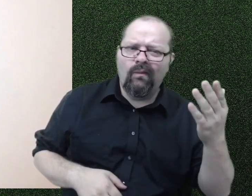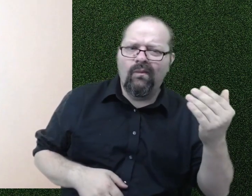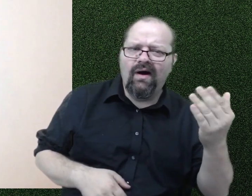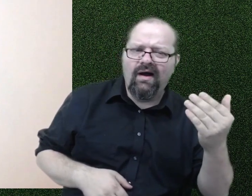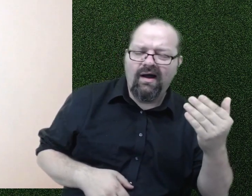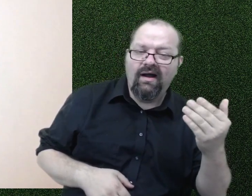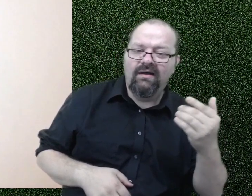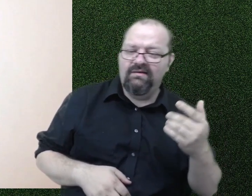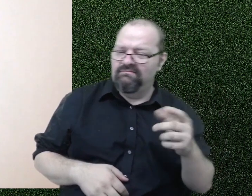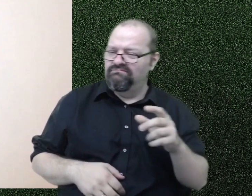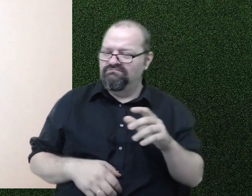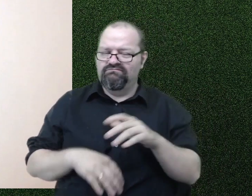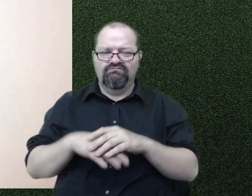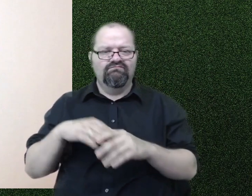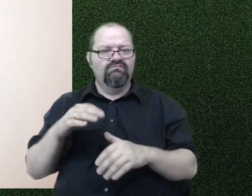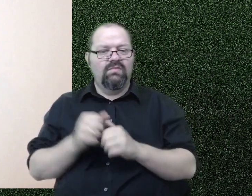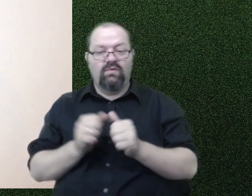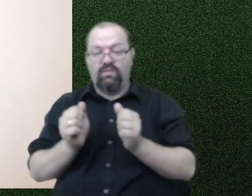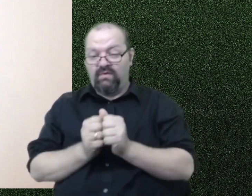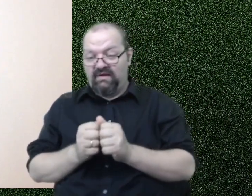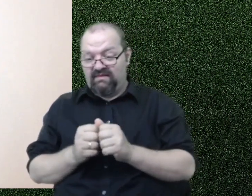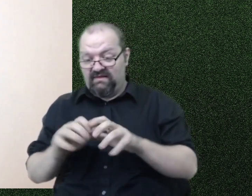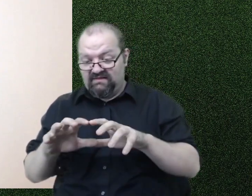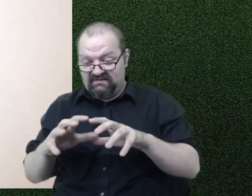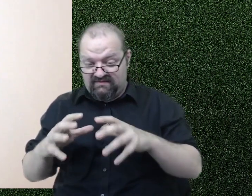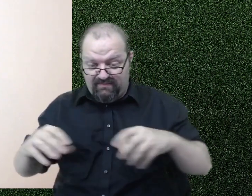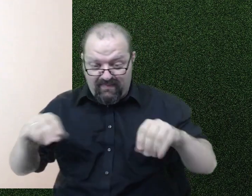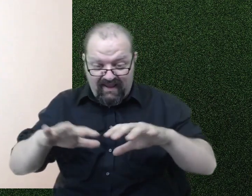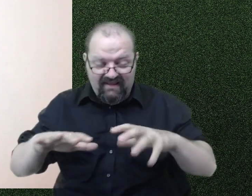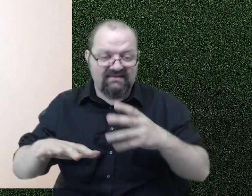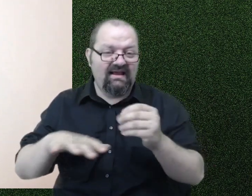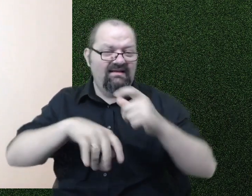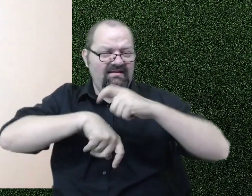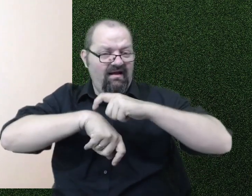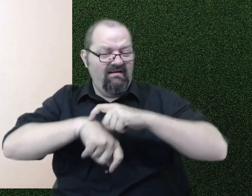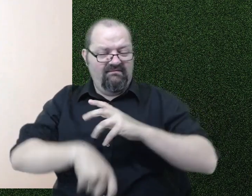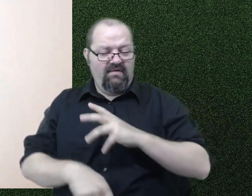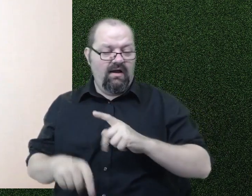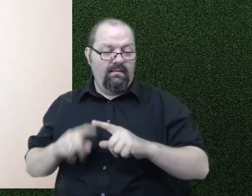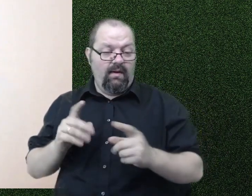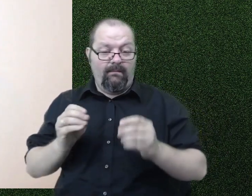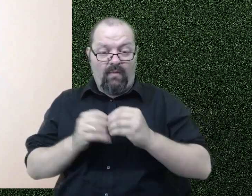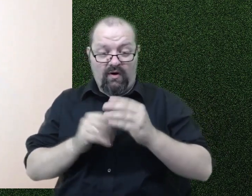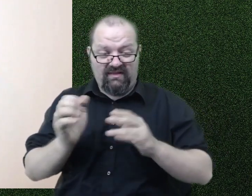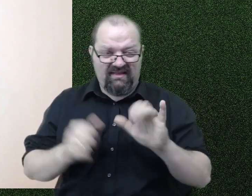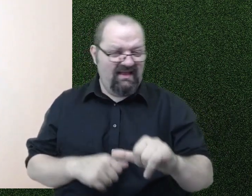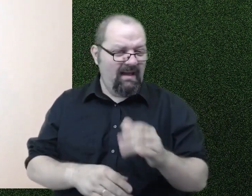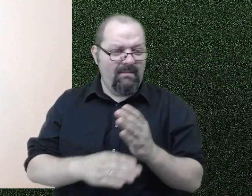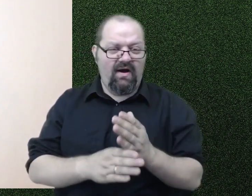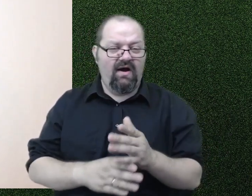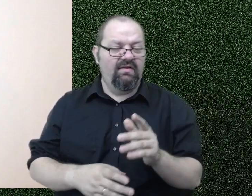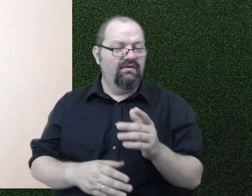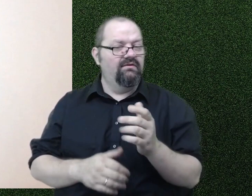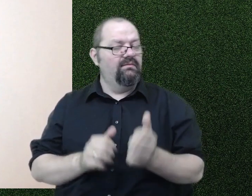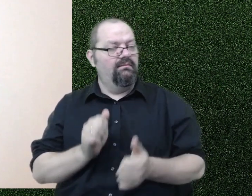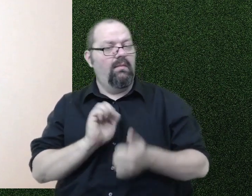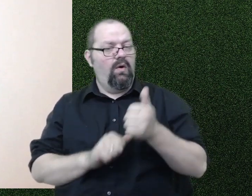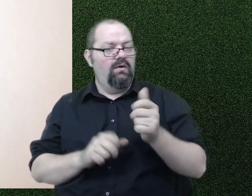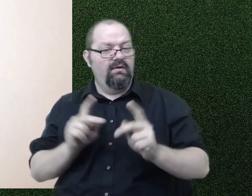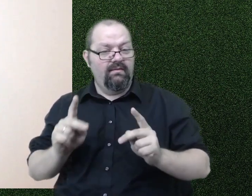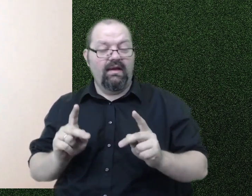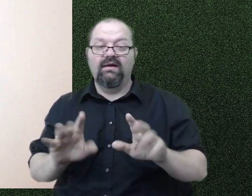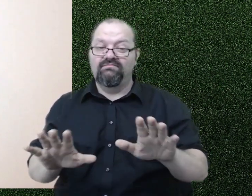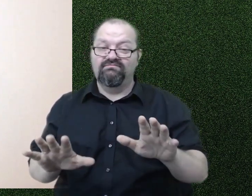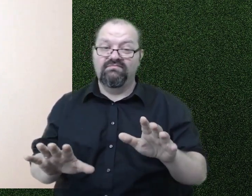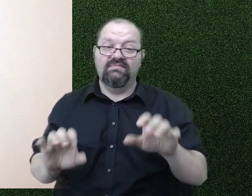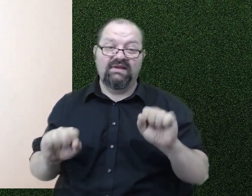be comfortable with space-time, but anything beyond 4 dimensions bothers them. Actually, we can have as